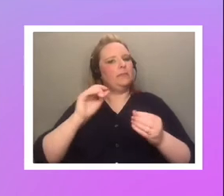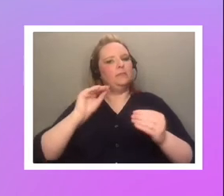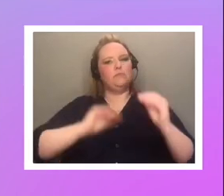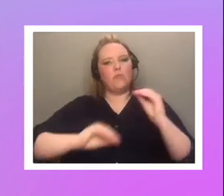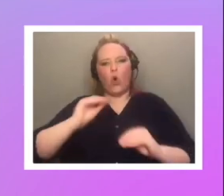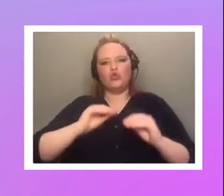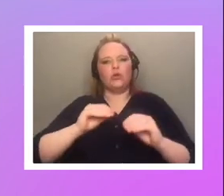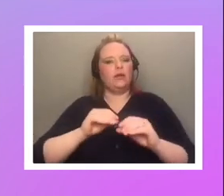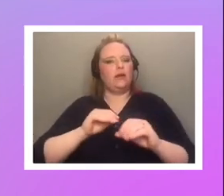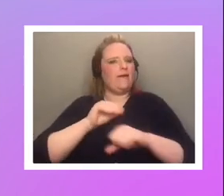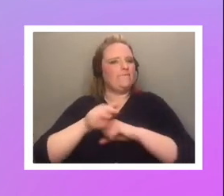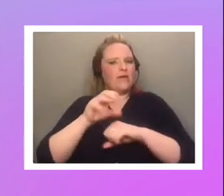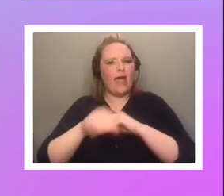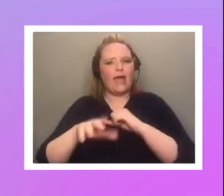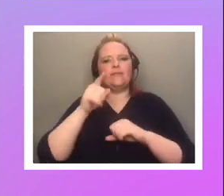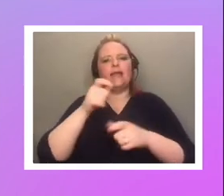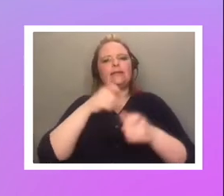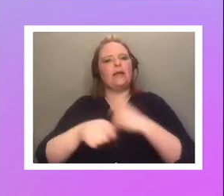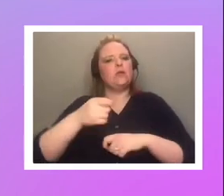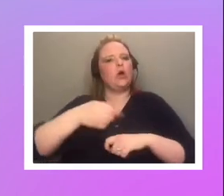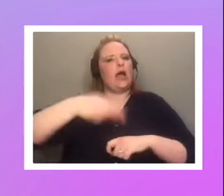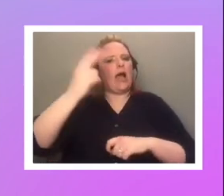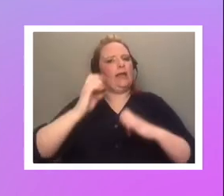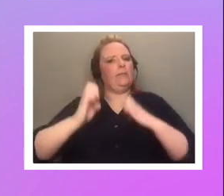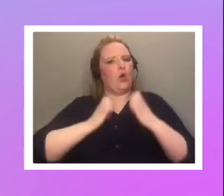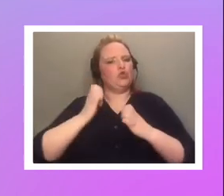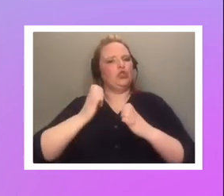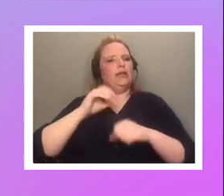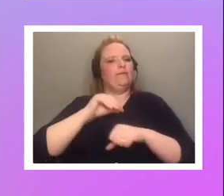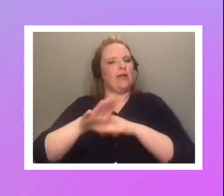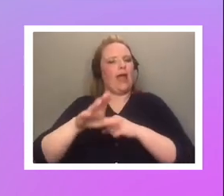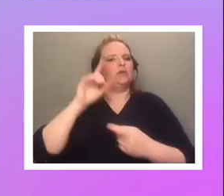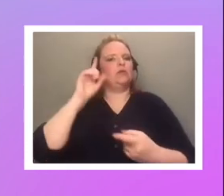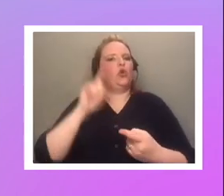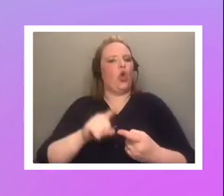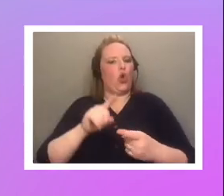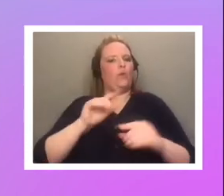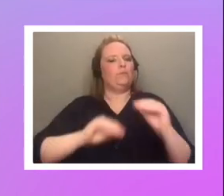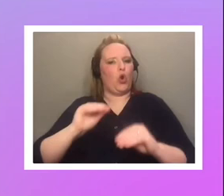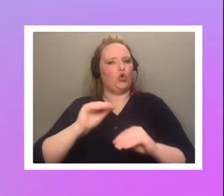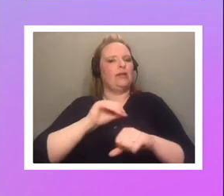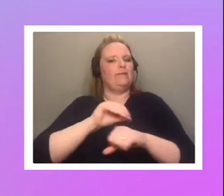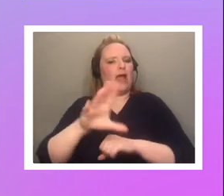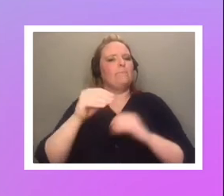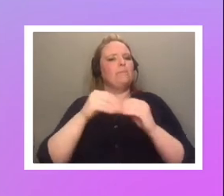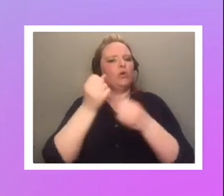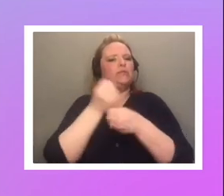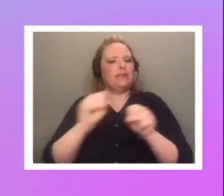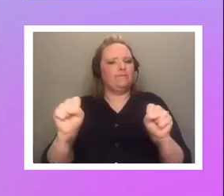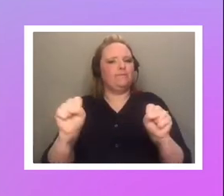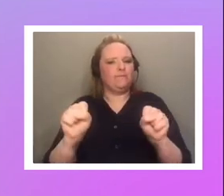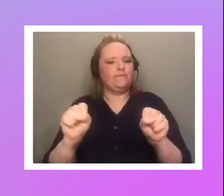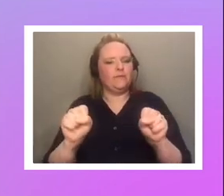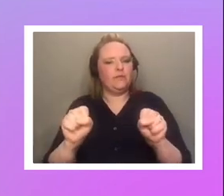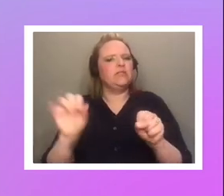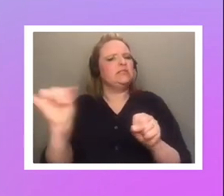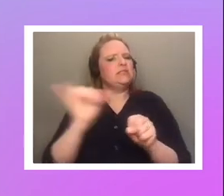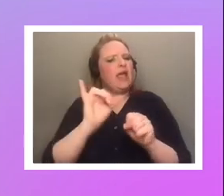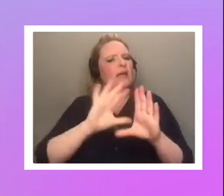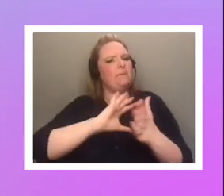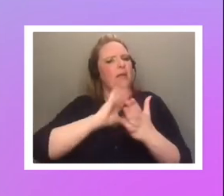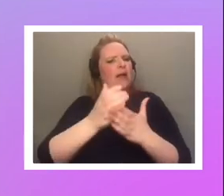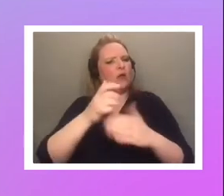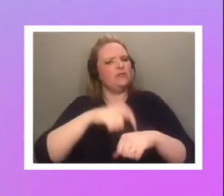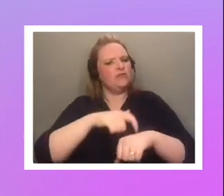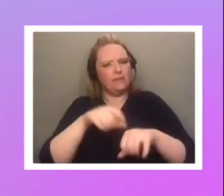literally substituted a high motion effect with a non-motion effect to make it a safer effect, and takes the same amount of time, does the same